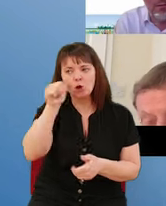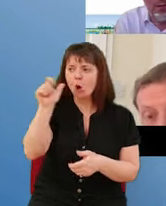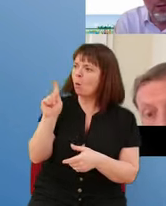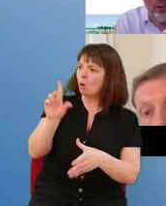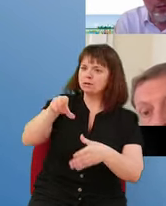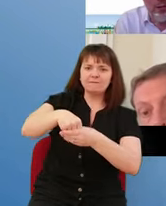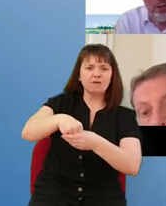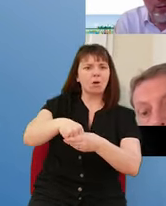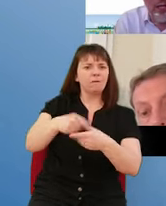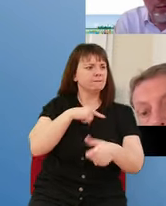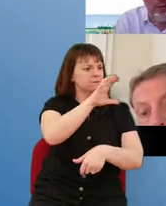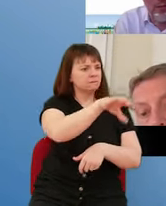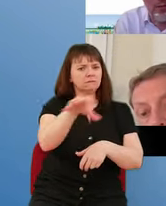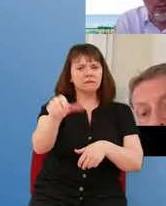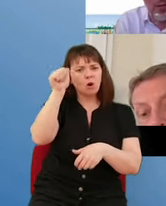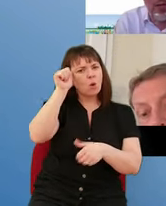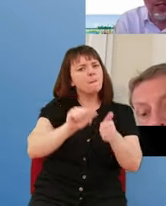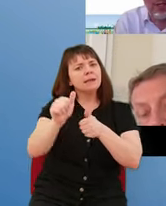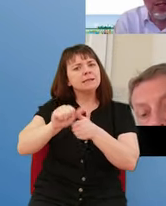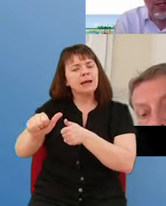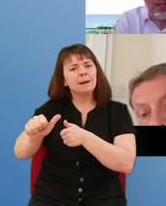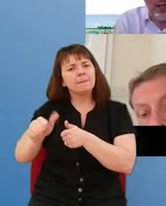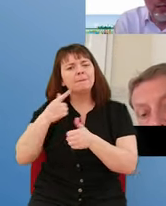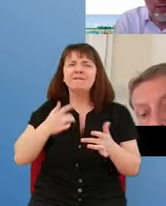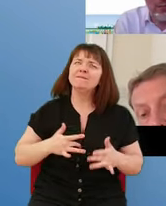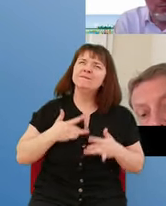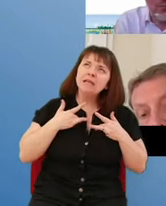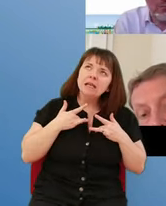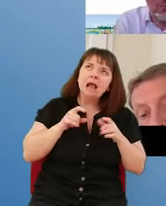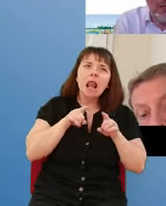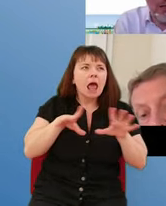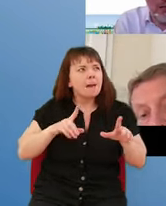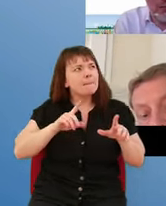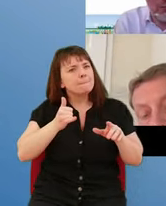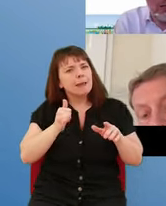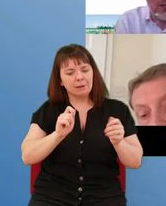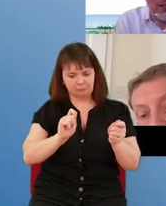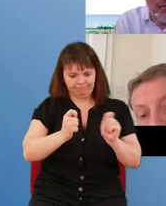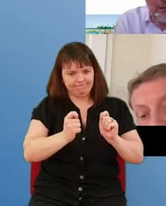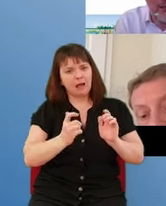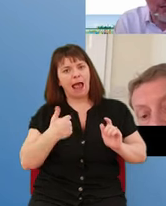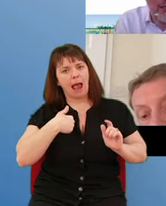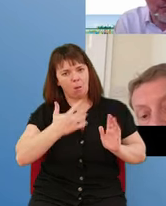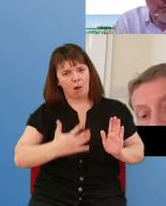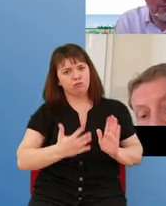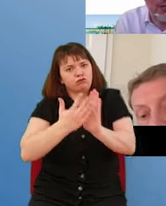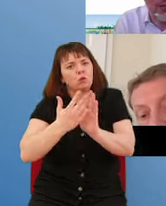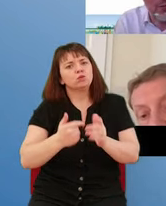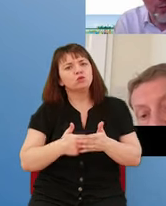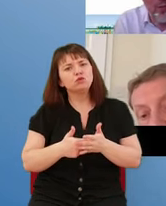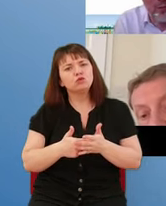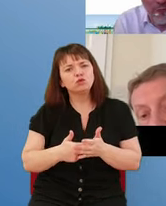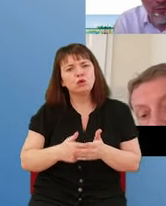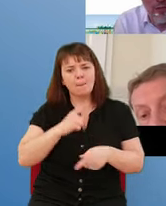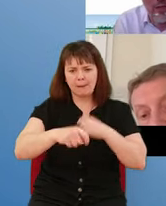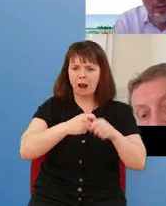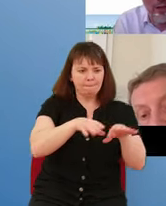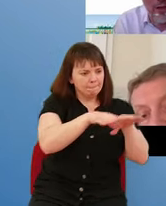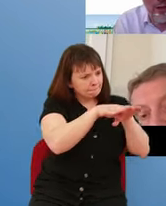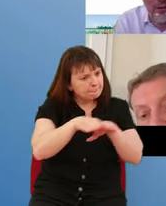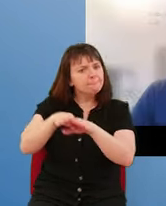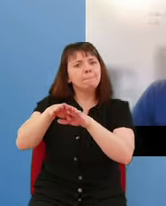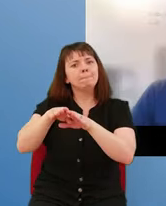does have this as a more sustainable service across the year. And question, is it something that practices can deliver? Because we always seem to struggle